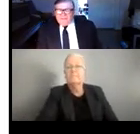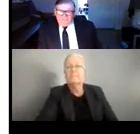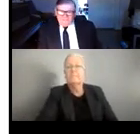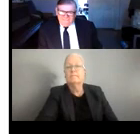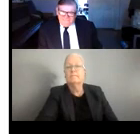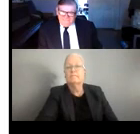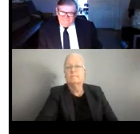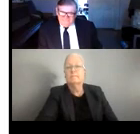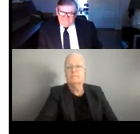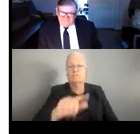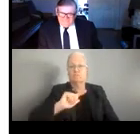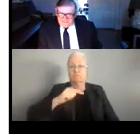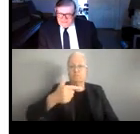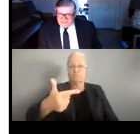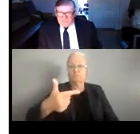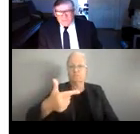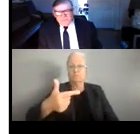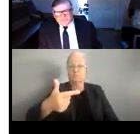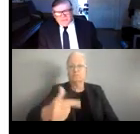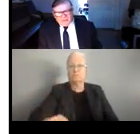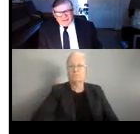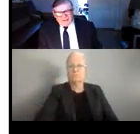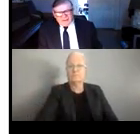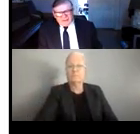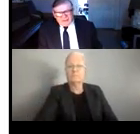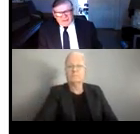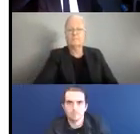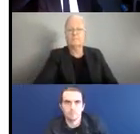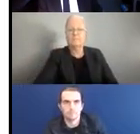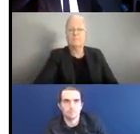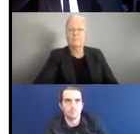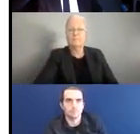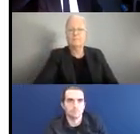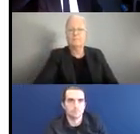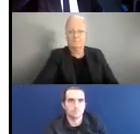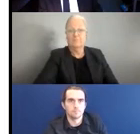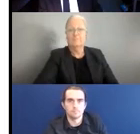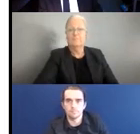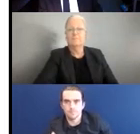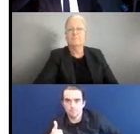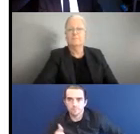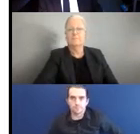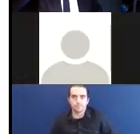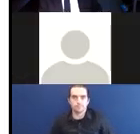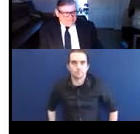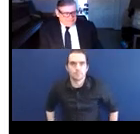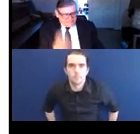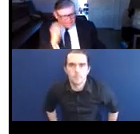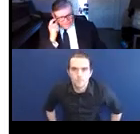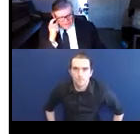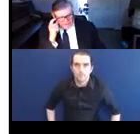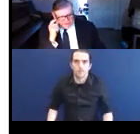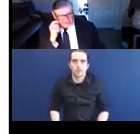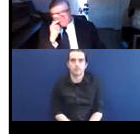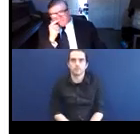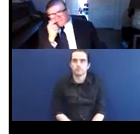Maneet Garatna, who runs a centre for disabled people developing skills for